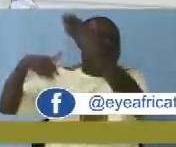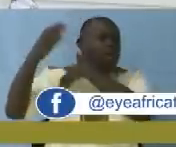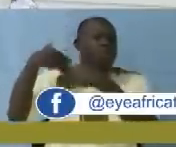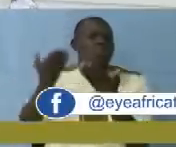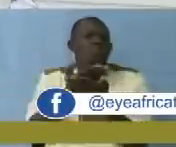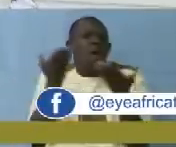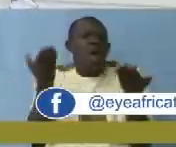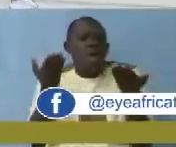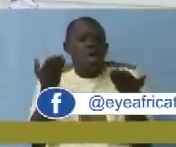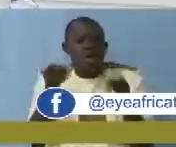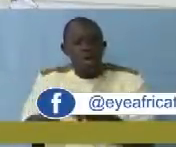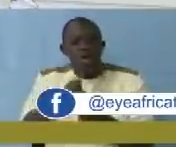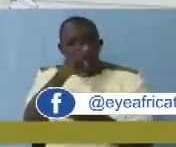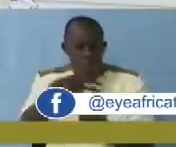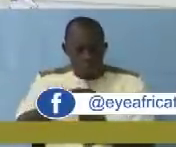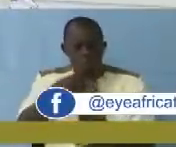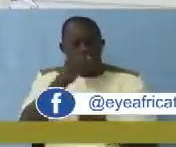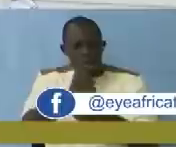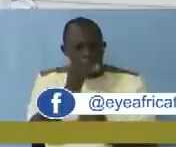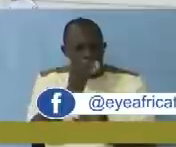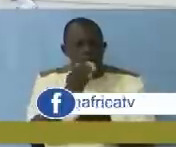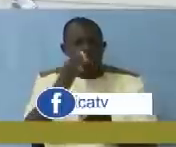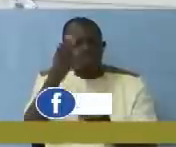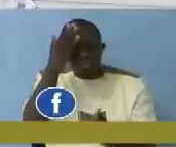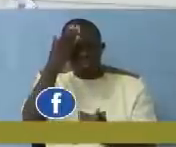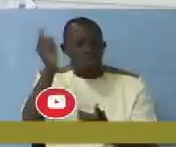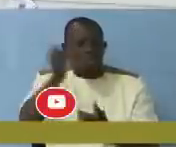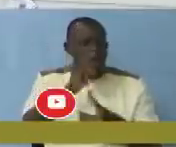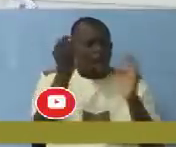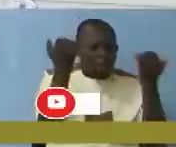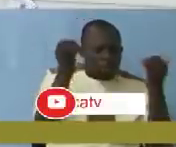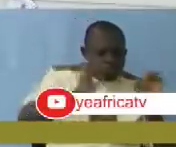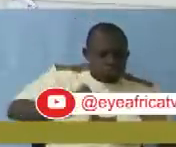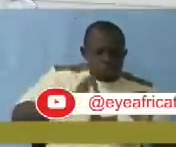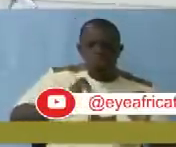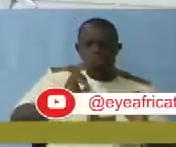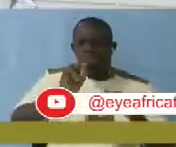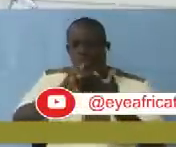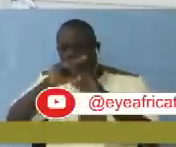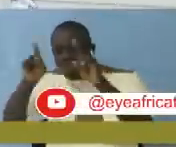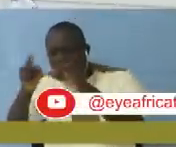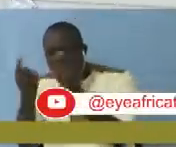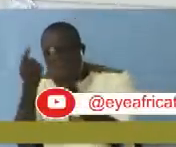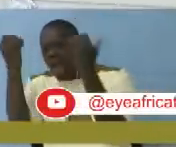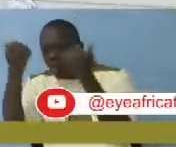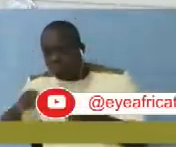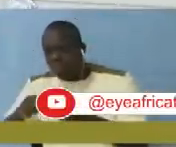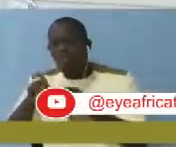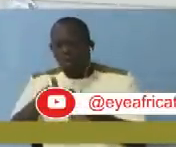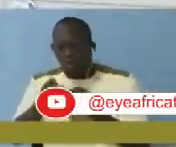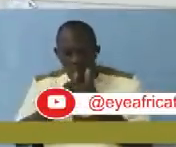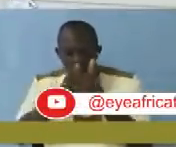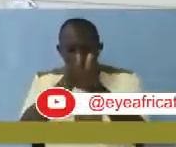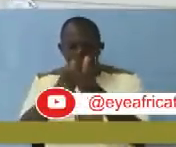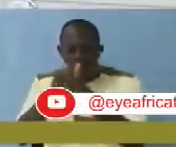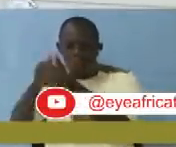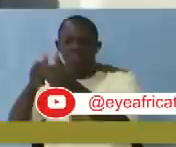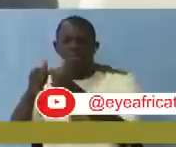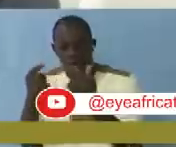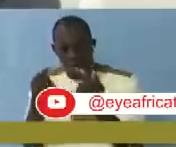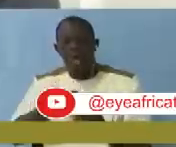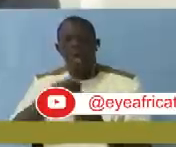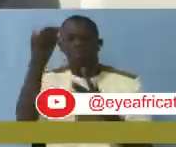You want to make sure that you know what is missing and what is not missing. You are following up. I believe. Mr. Witness, you